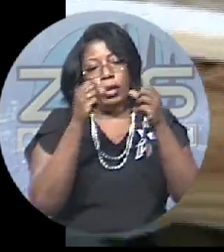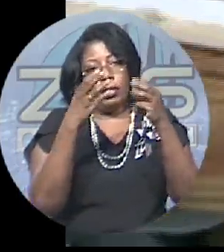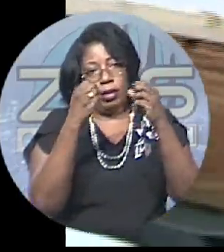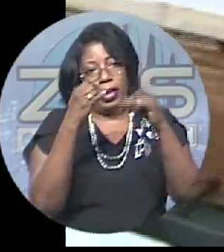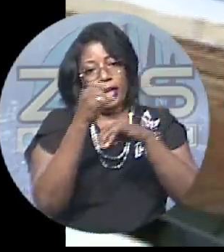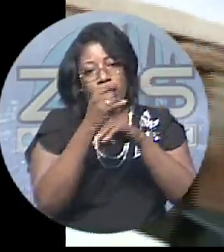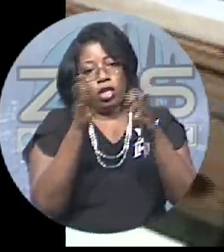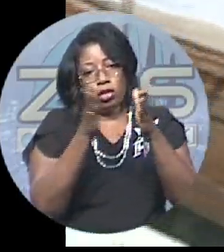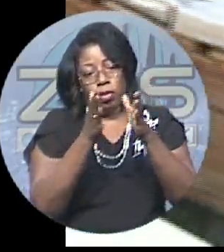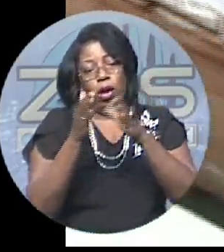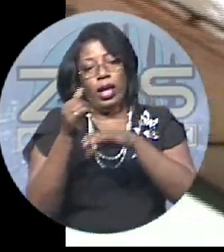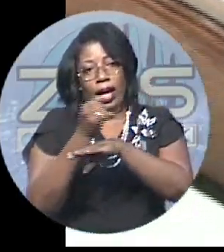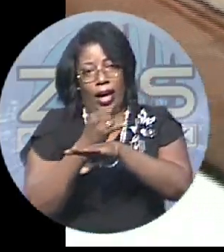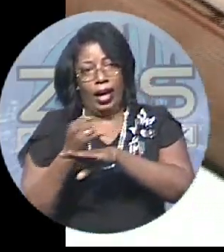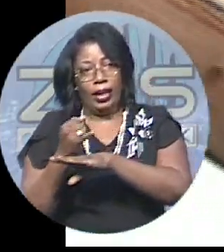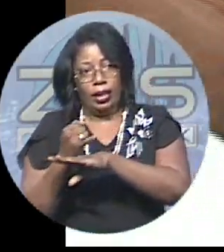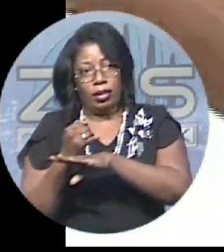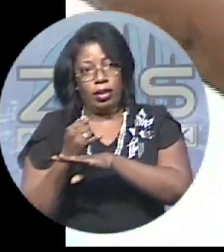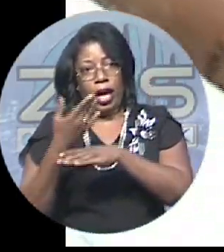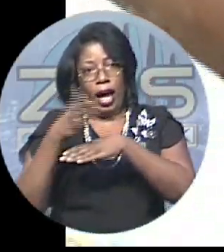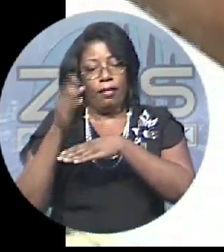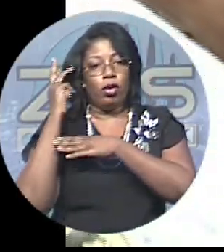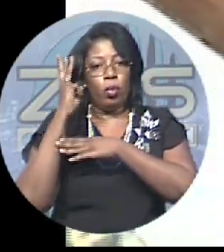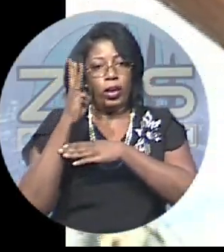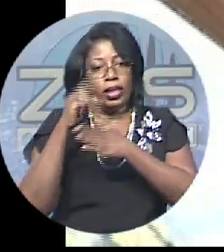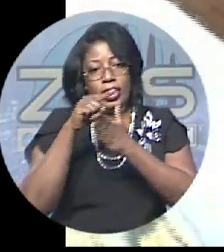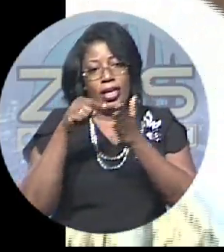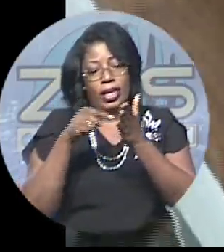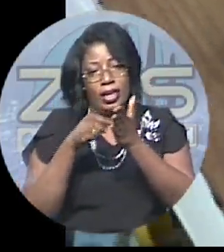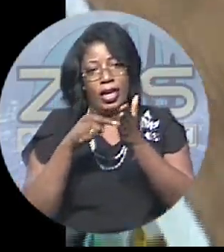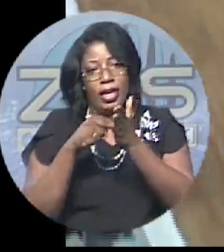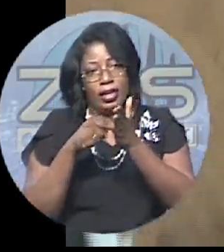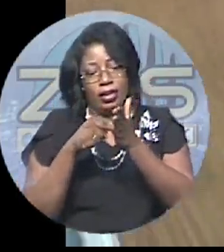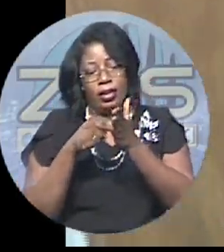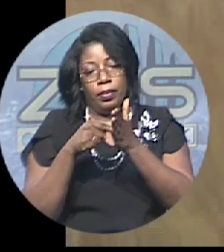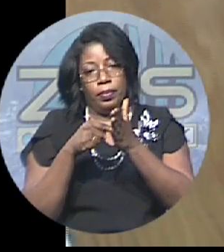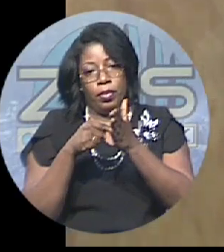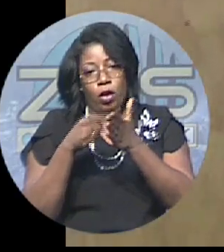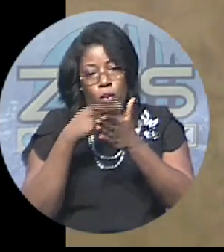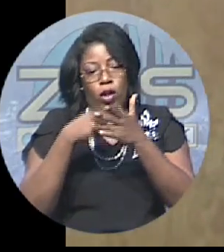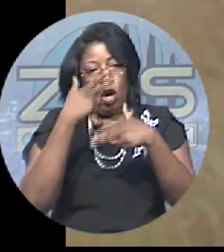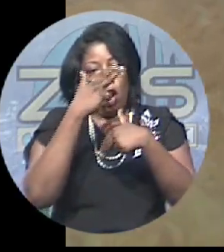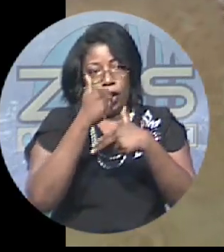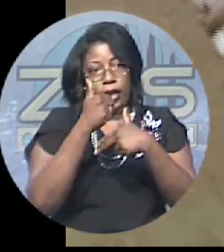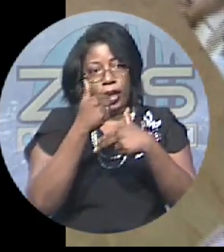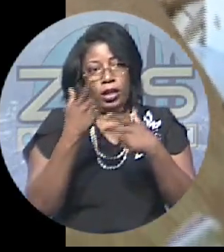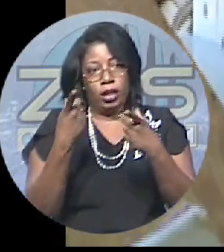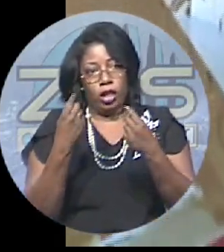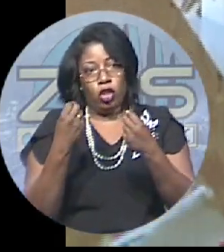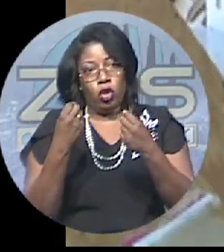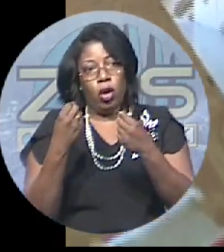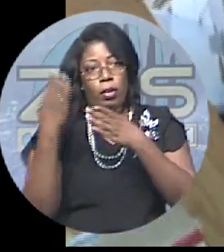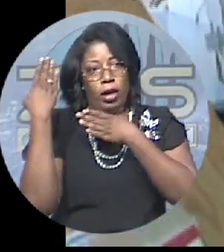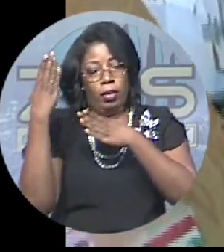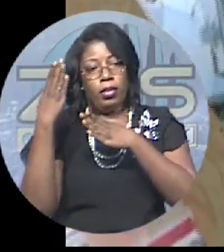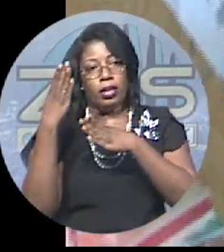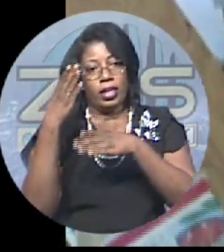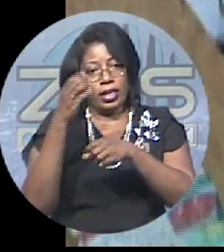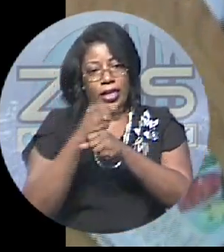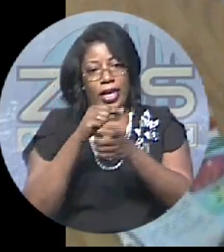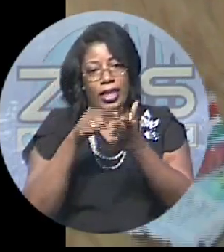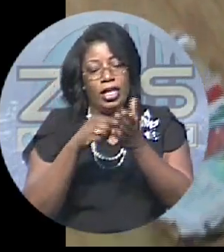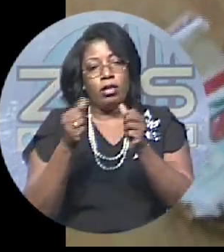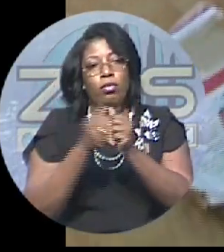senior meteorologist says after witnessing the devastation hurricanes can cause, he hopes Bahamians will take them more seriously. When